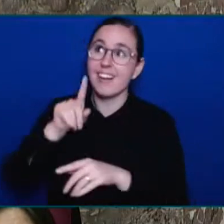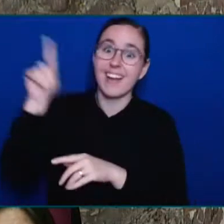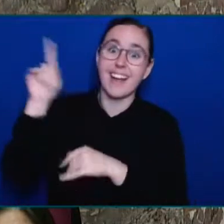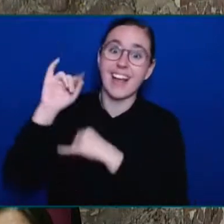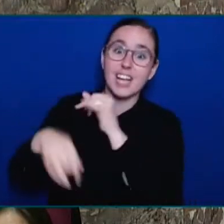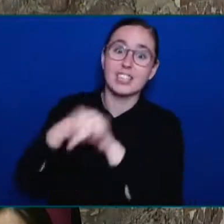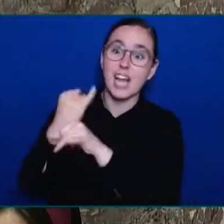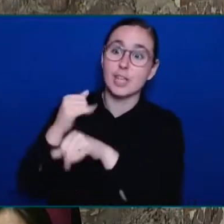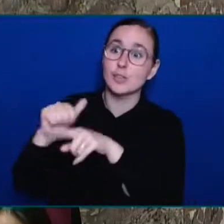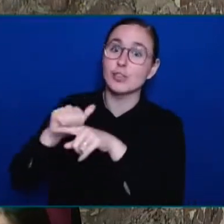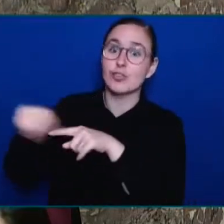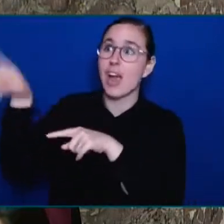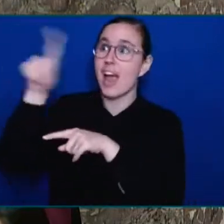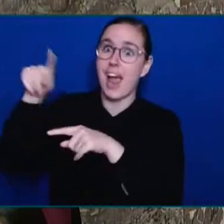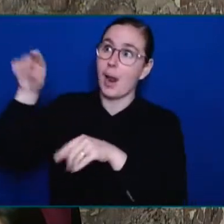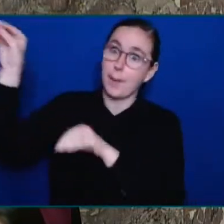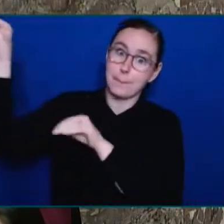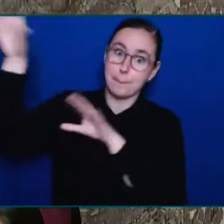getting.